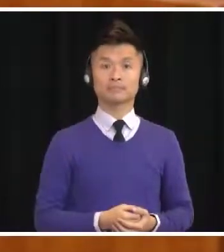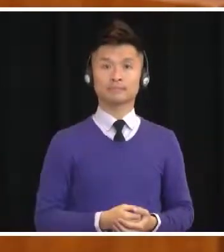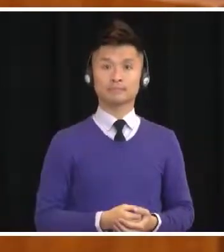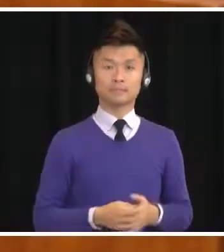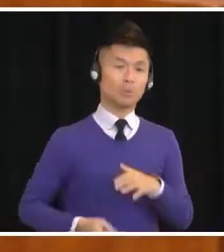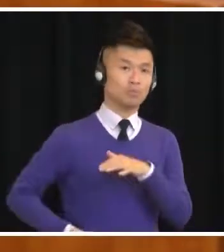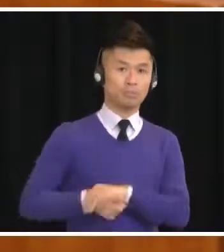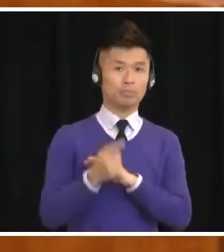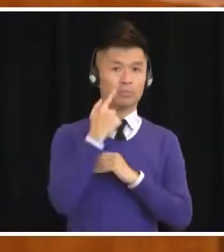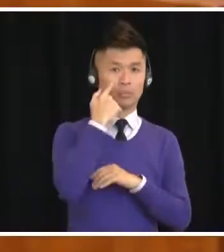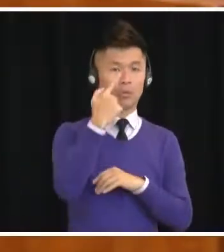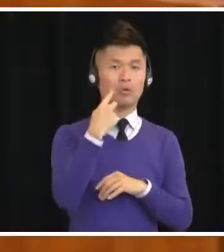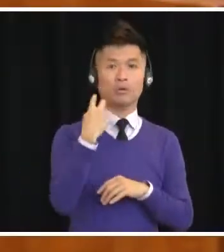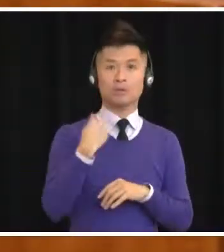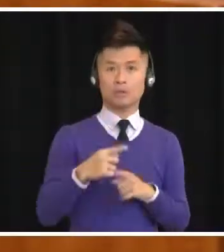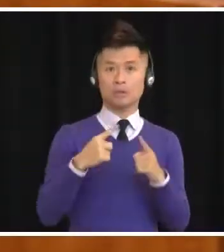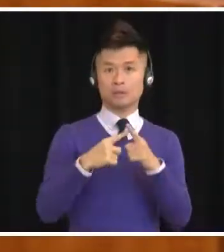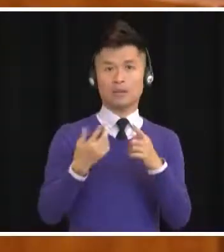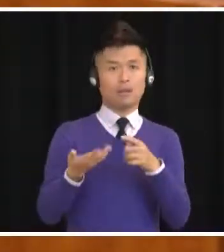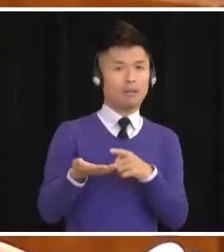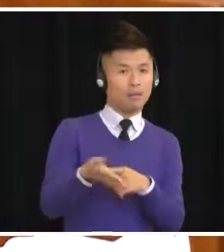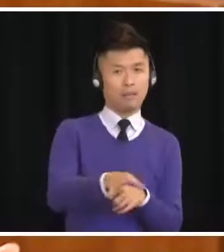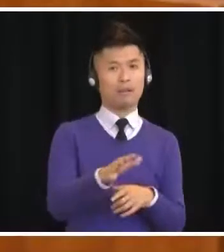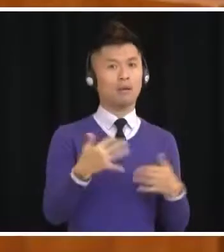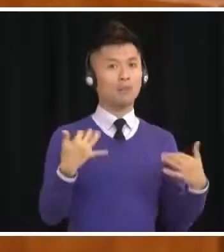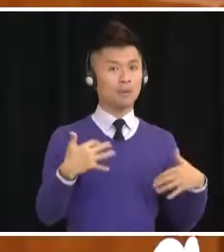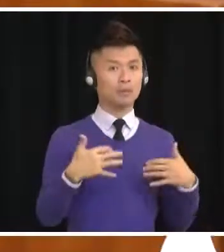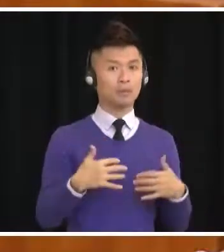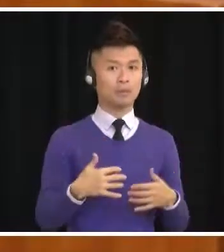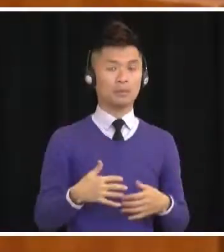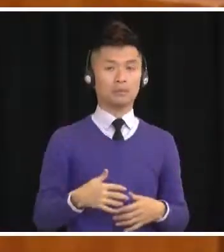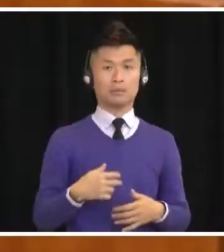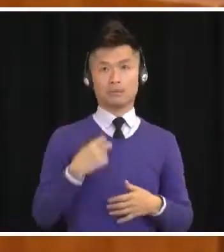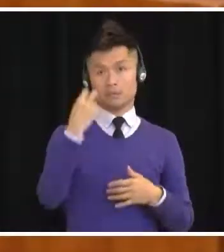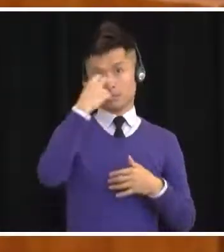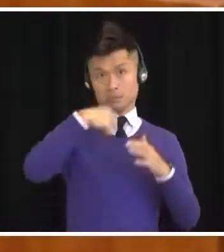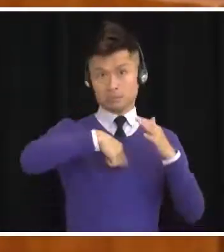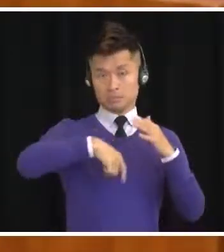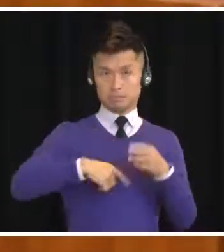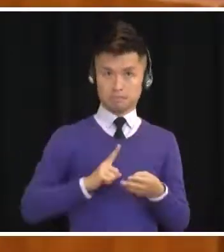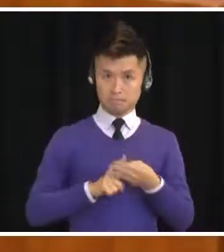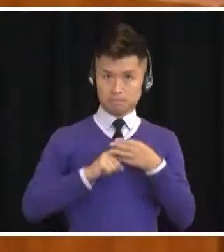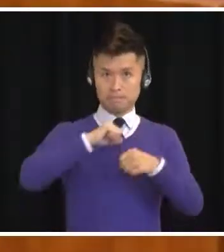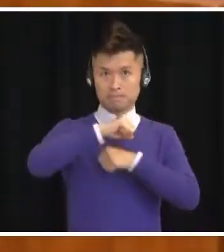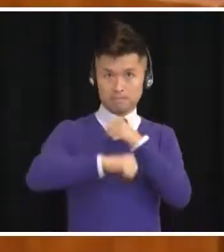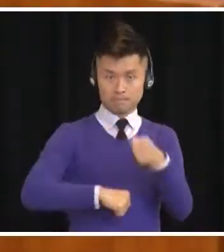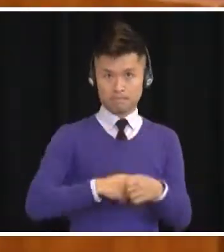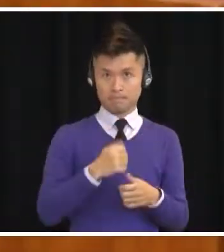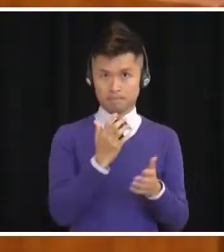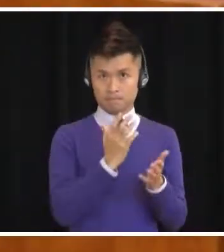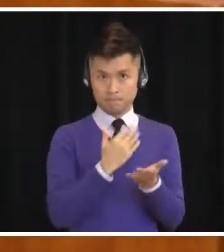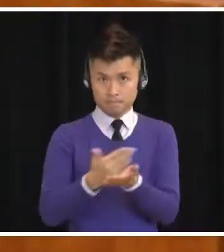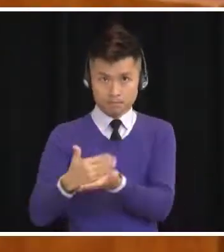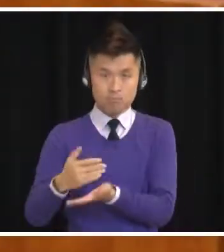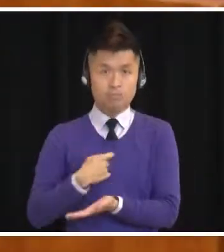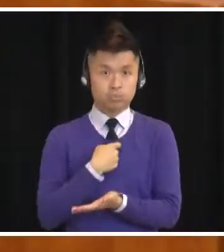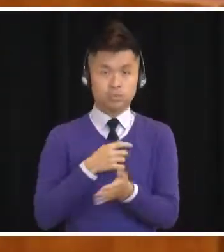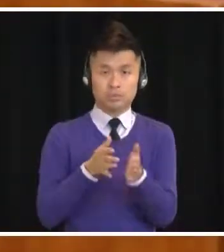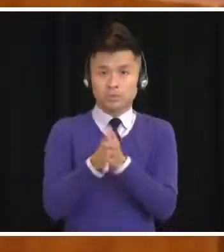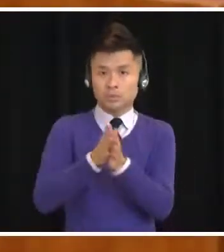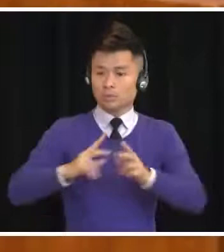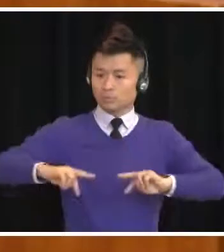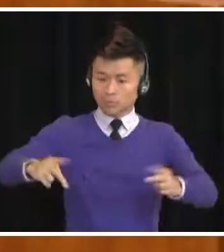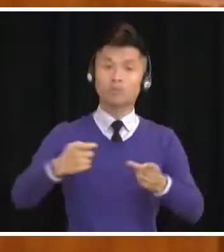So these are all significant cases where lives were lost. Of course, we would